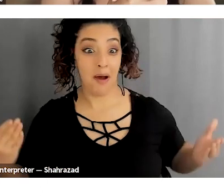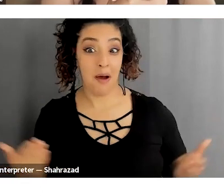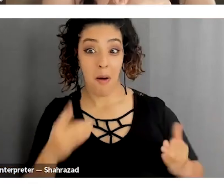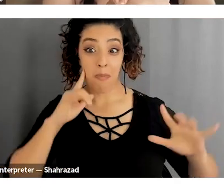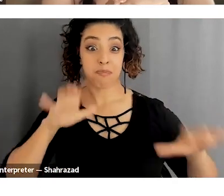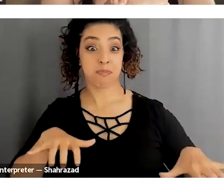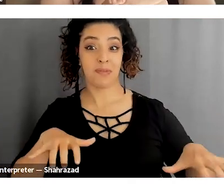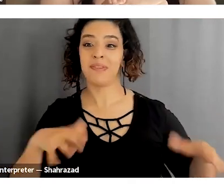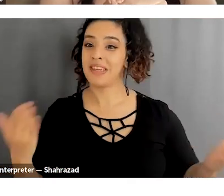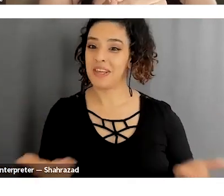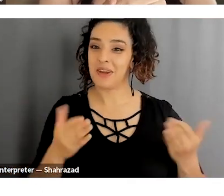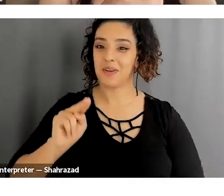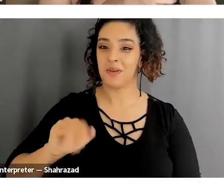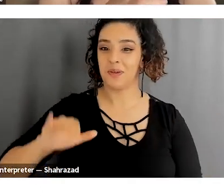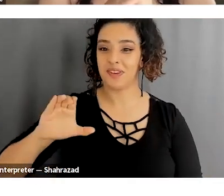York City.